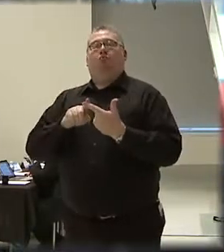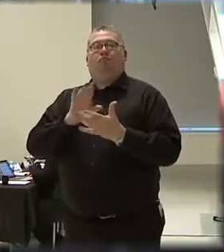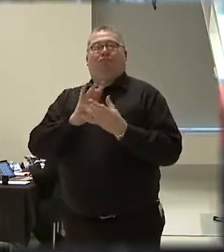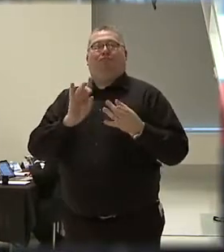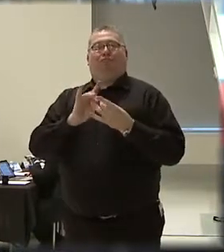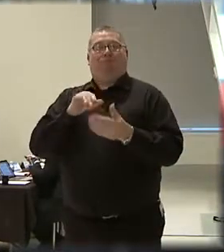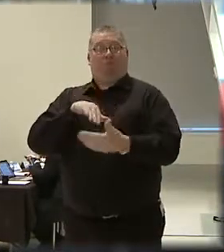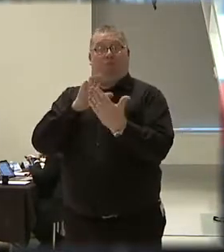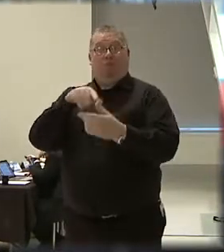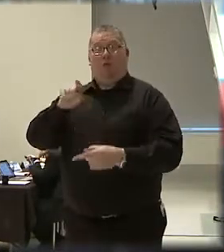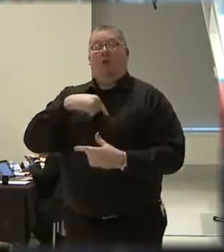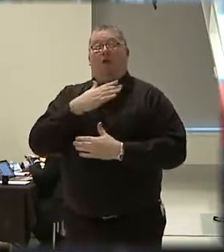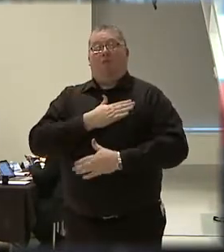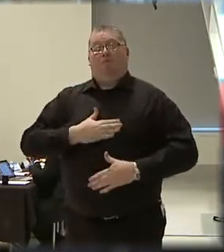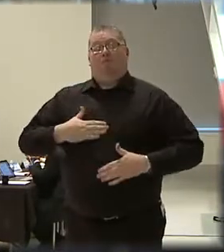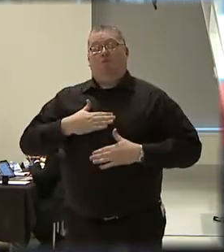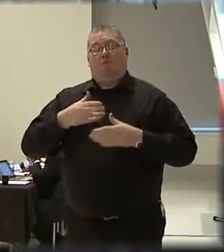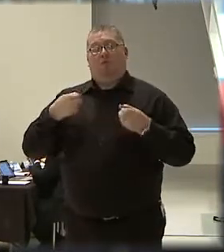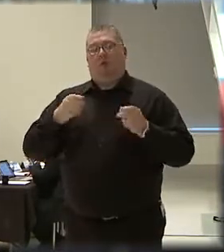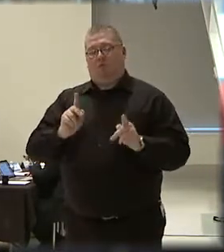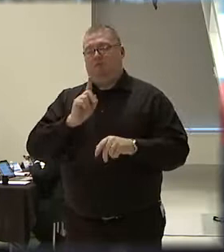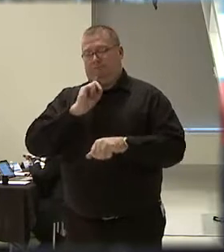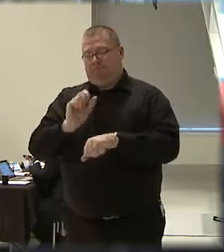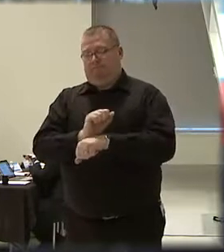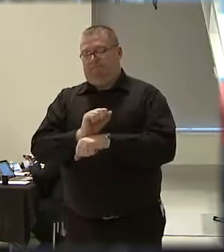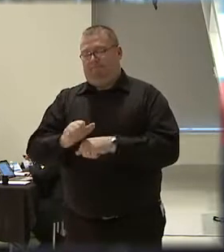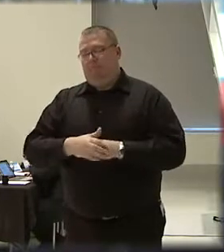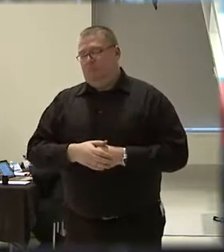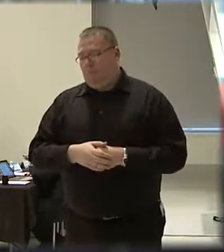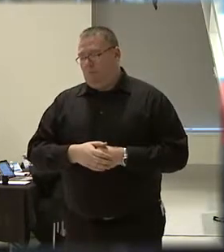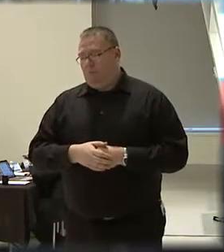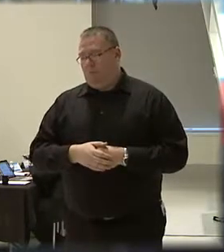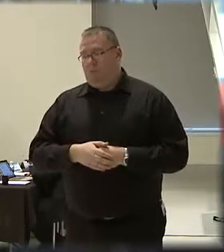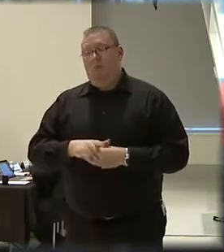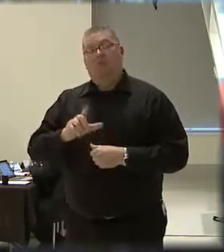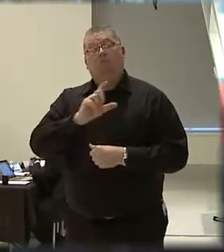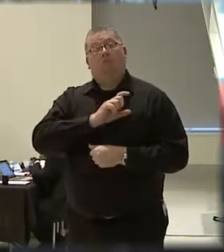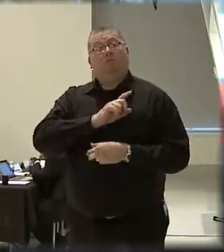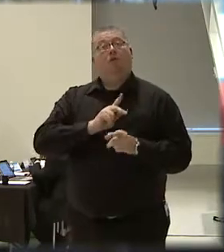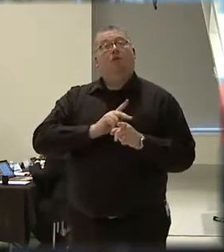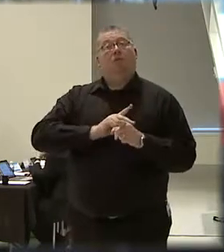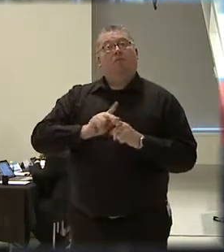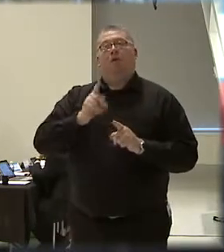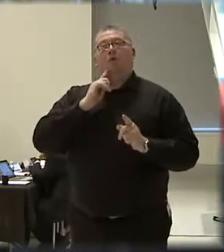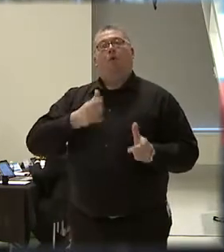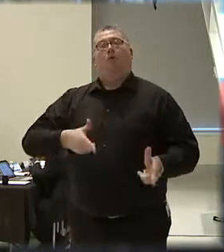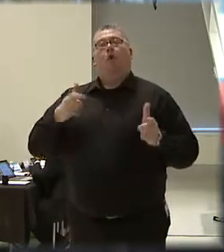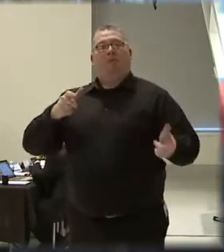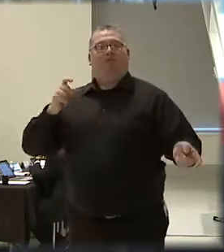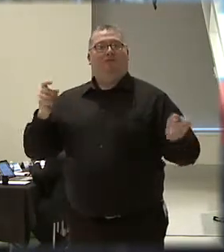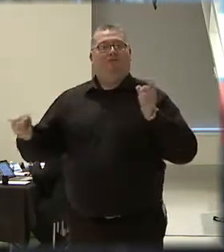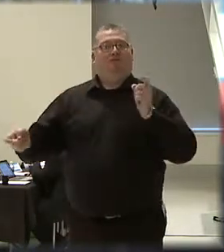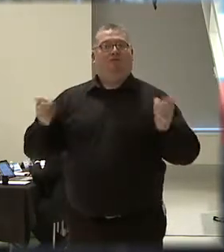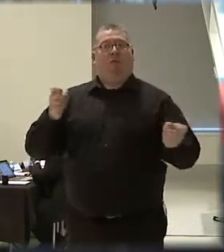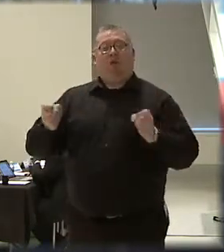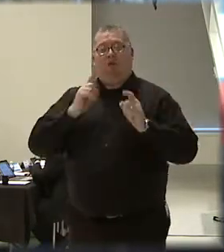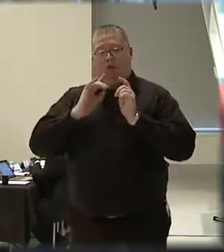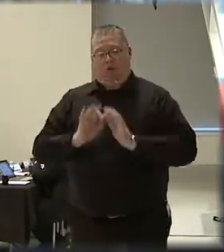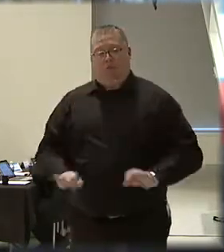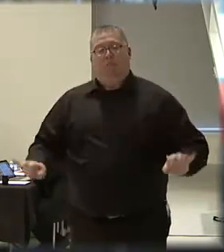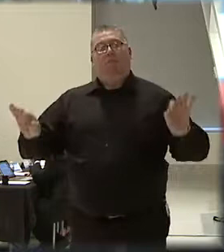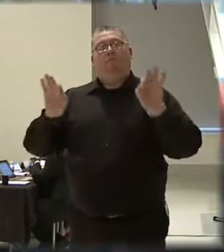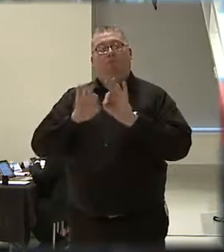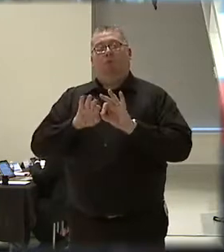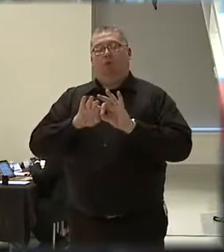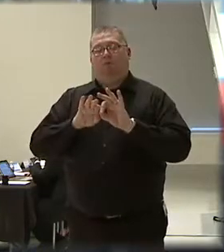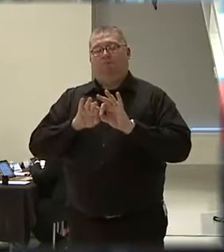And I do appreciate the opportunity. The law enforcement profession is rapidly changing, and it is imperative that input be